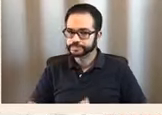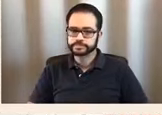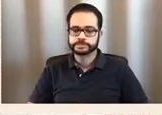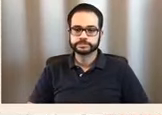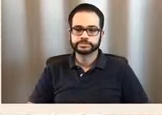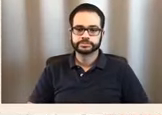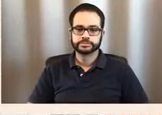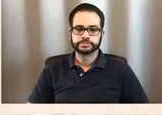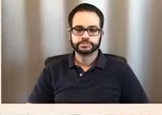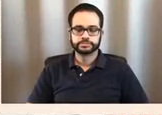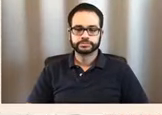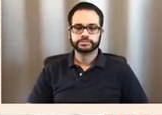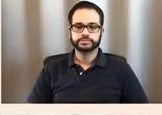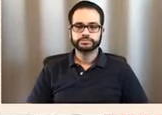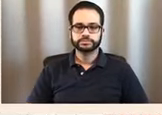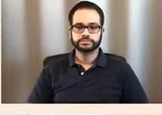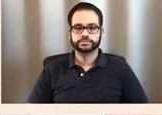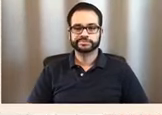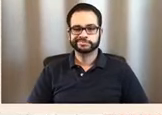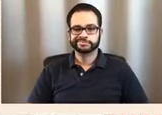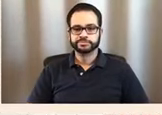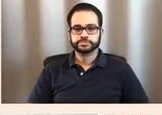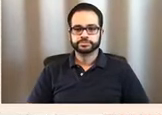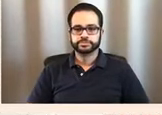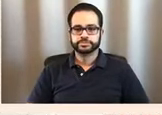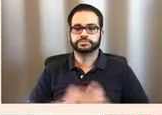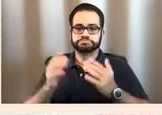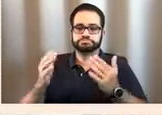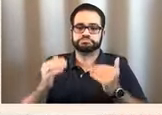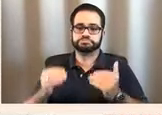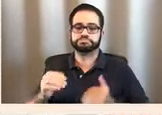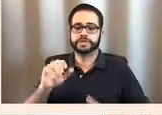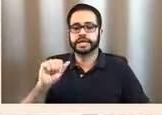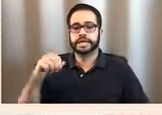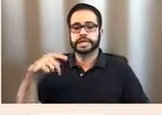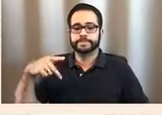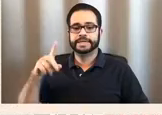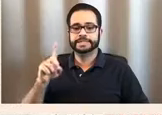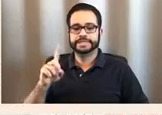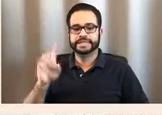The next slide that we're going to go over is APD's iBudget waiver services.